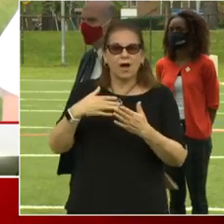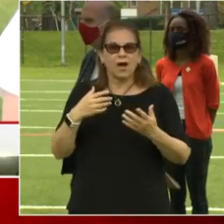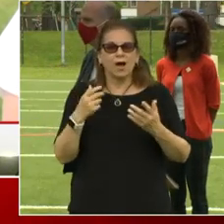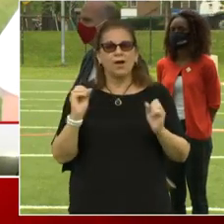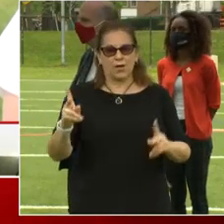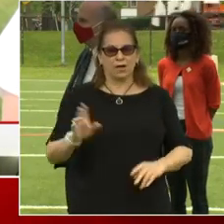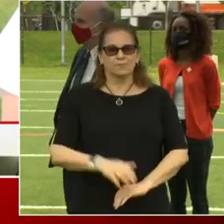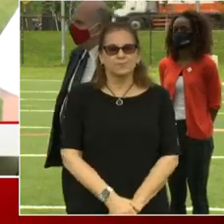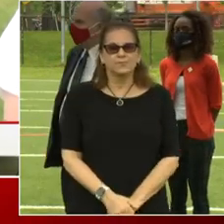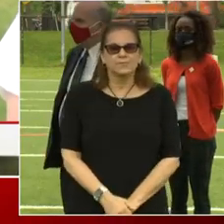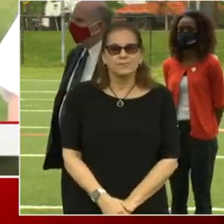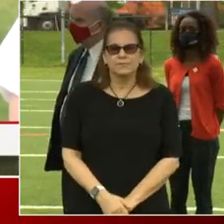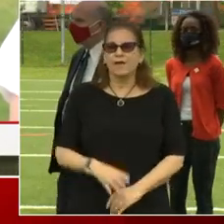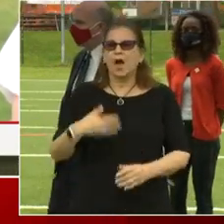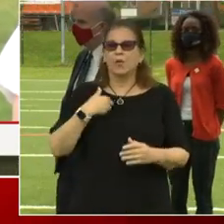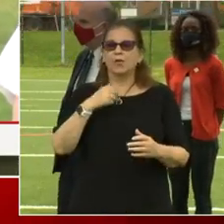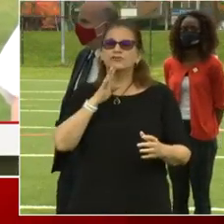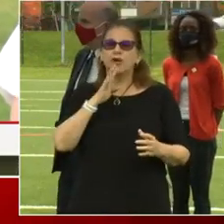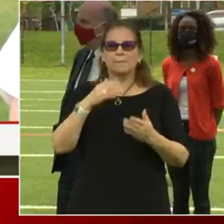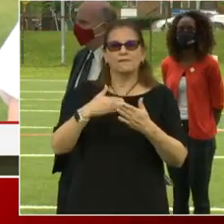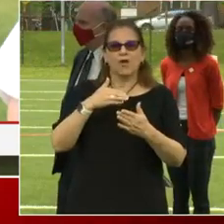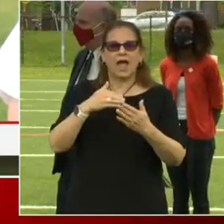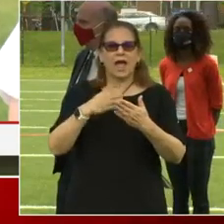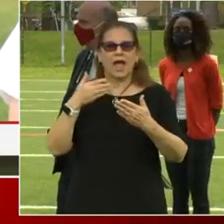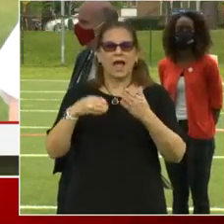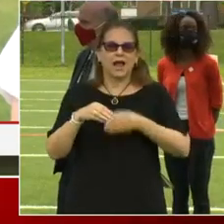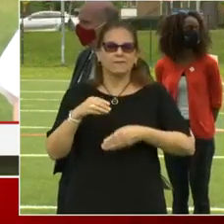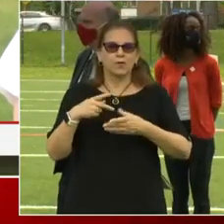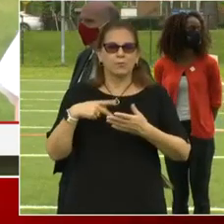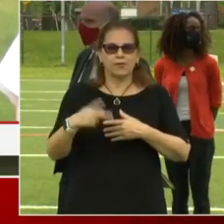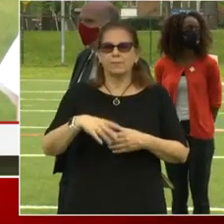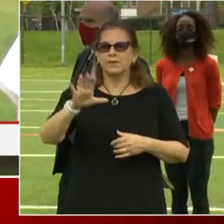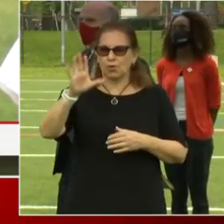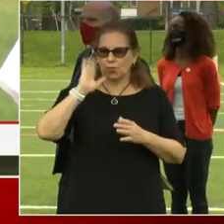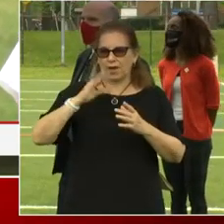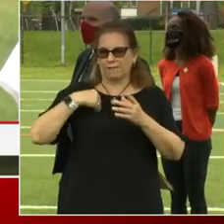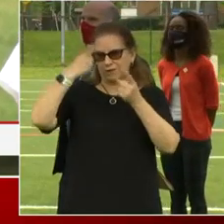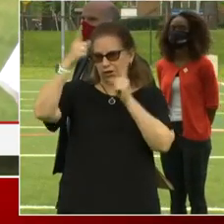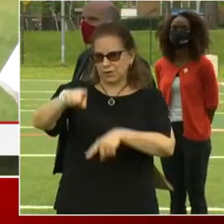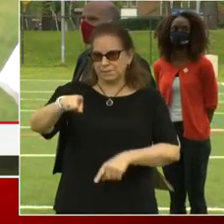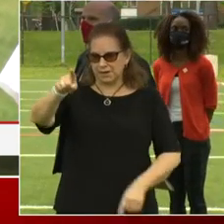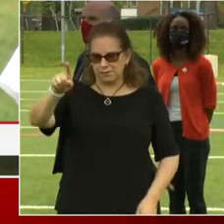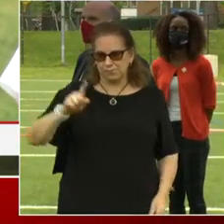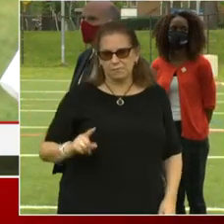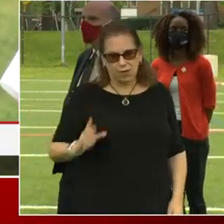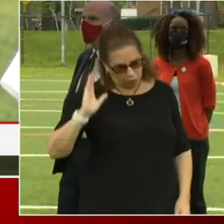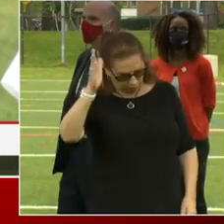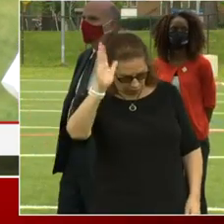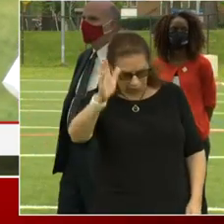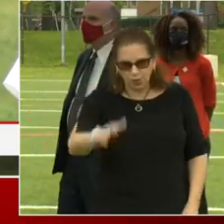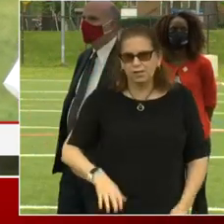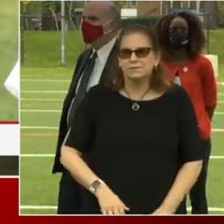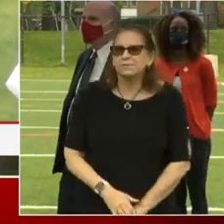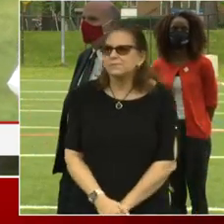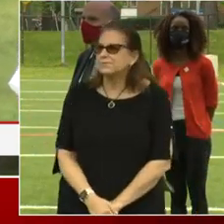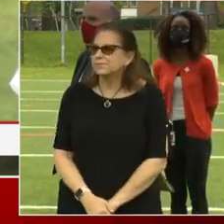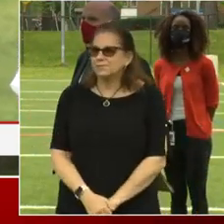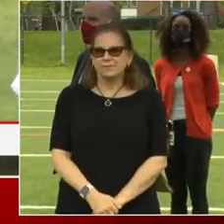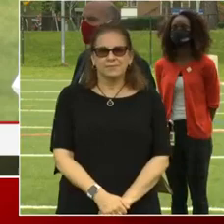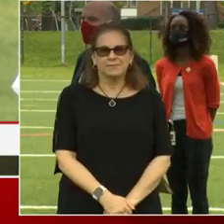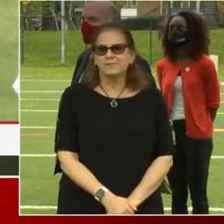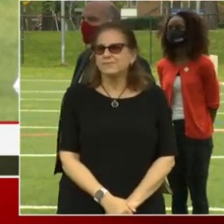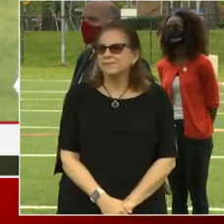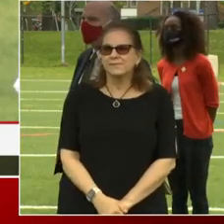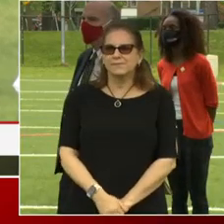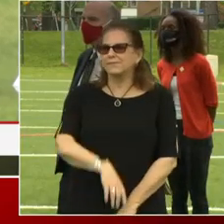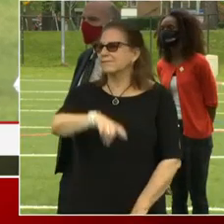the program, the initiative. Let's make that a mutual goal. That's what I want to see. Yes, ma'am. Yes, sir. Thank you, Mayor. Thank you. Chief,